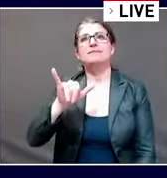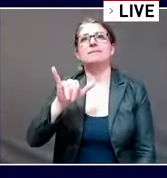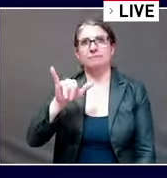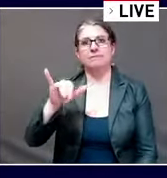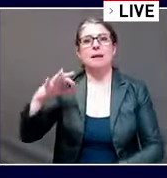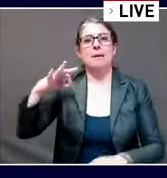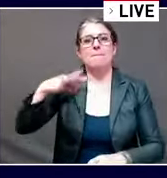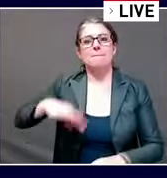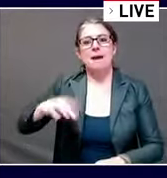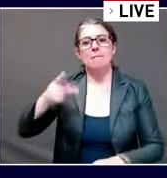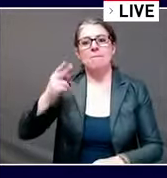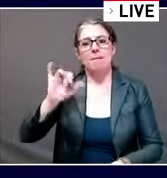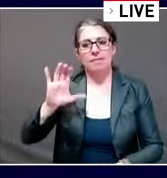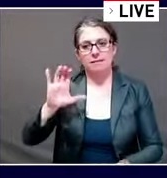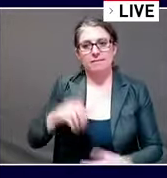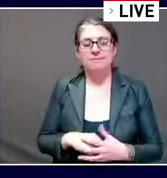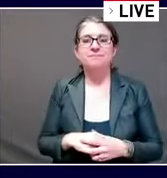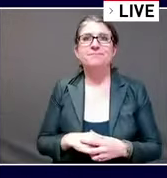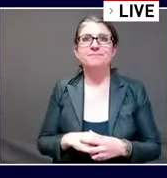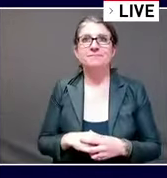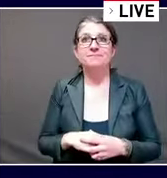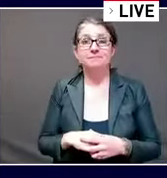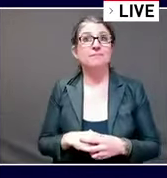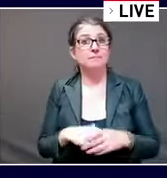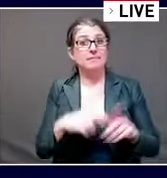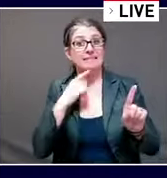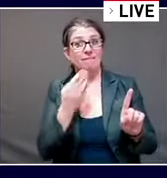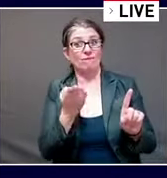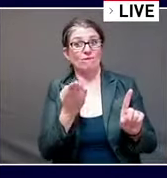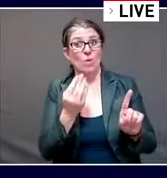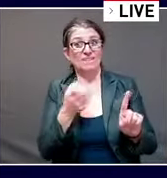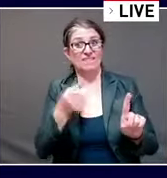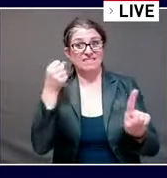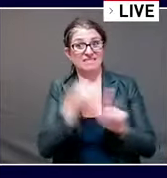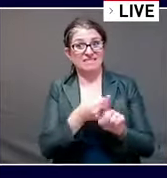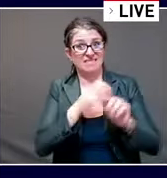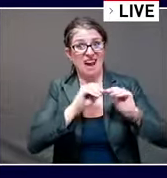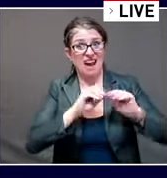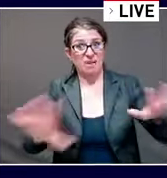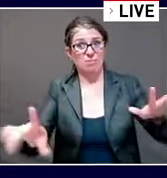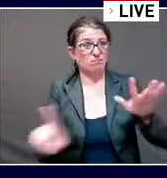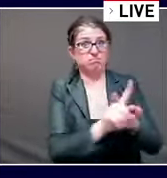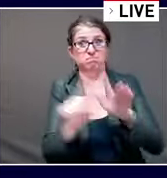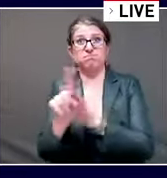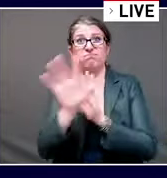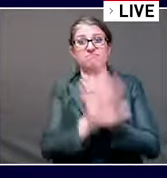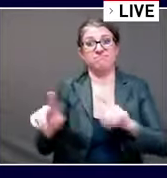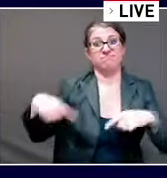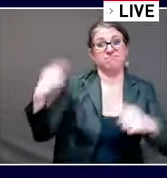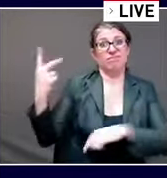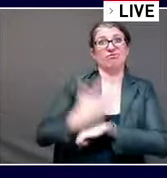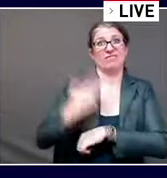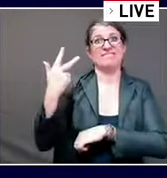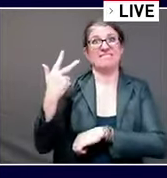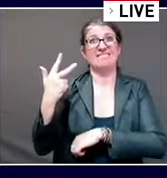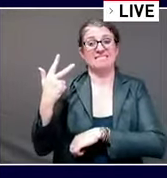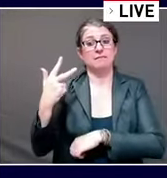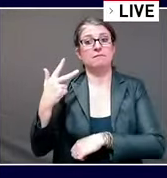past 72 hours, you said they're an outgrowth of community transmission, but are there any other details that you can tell us about how these